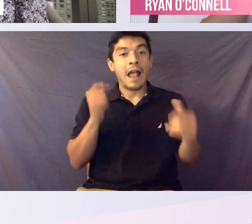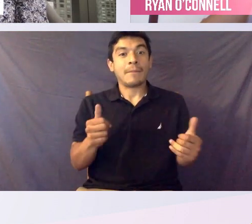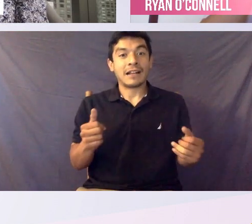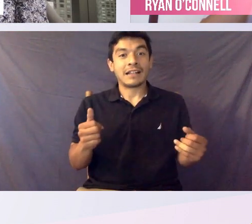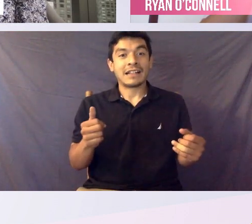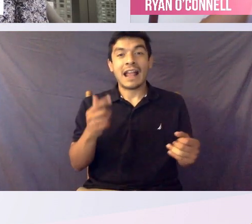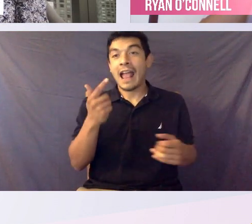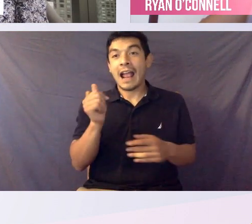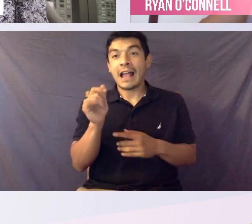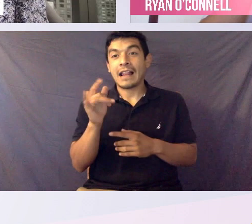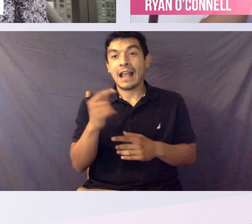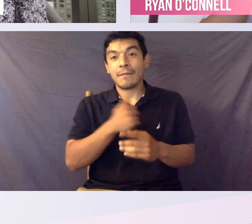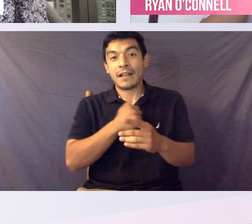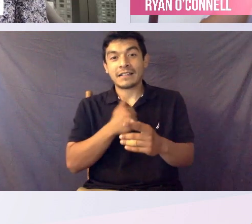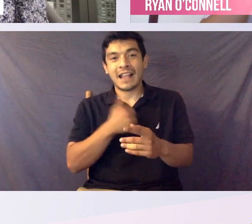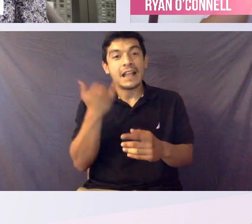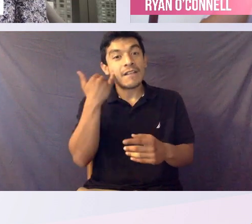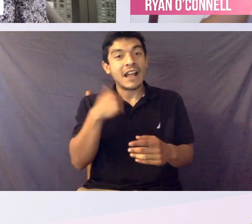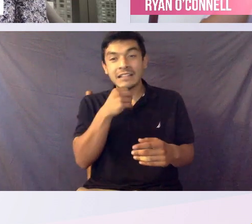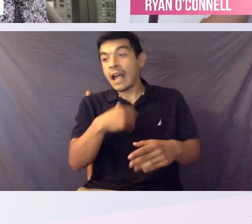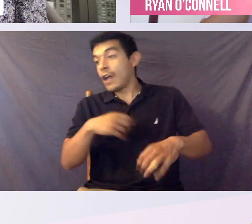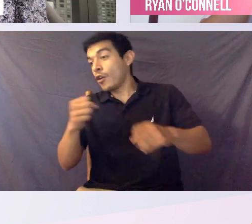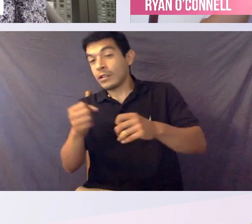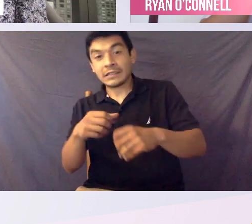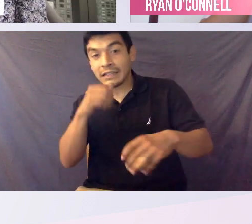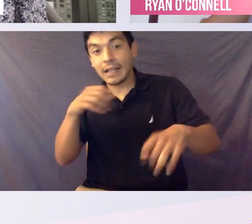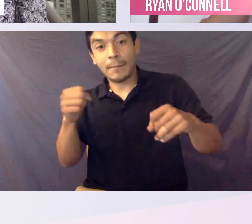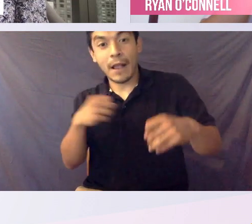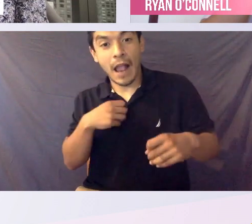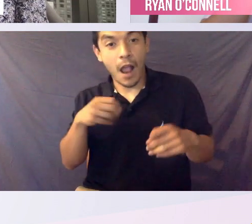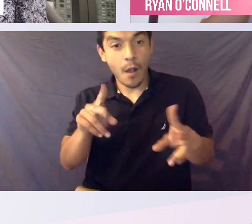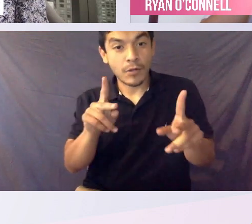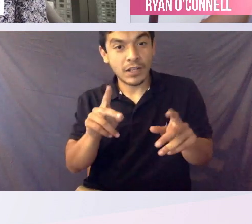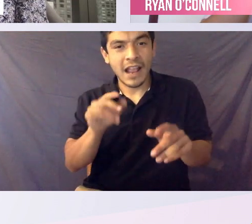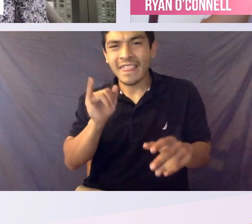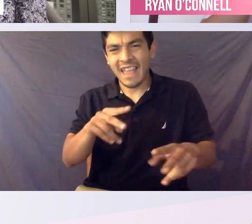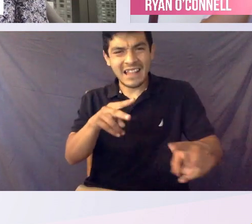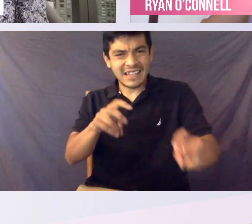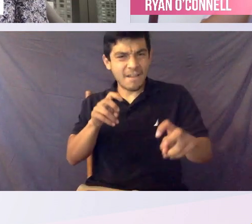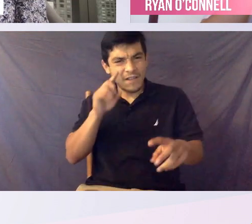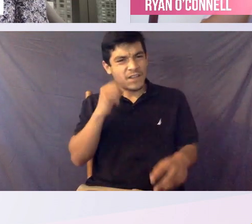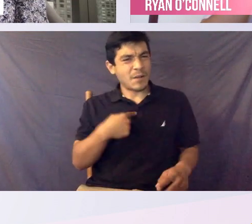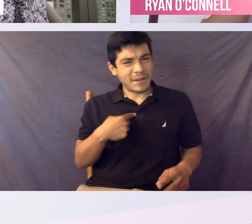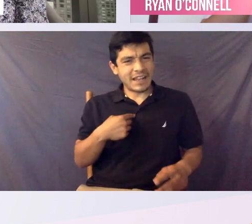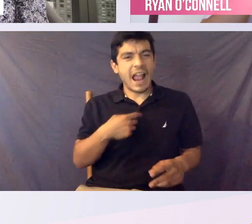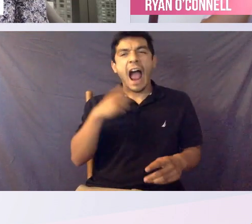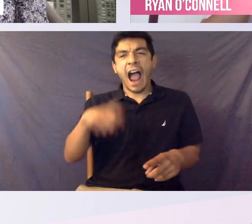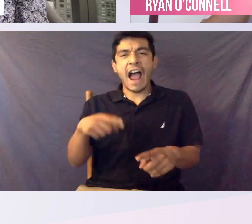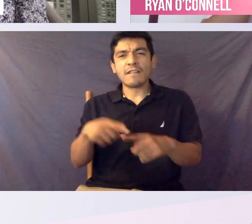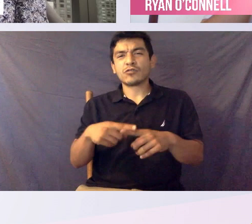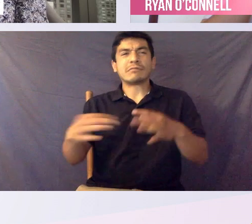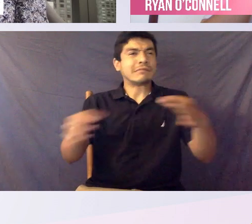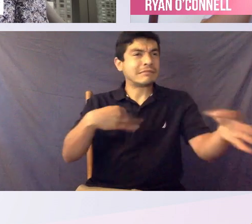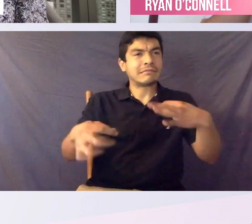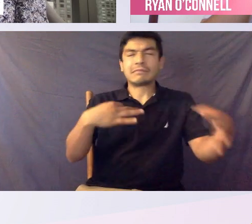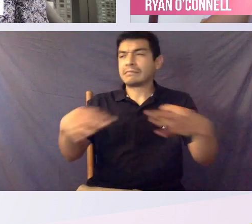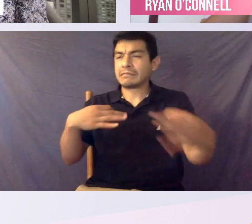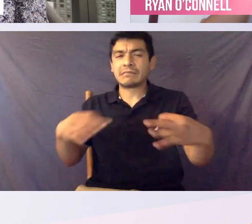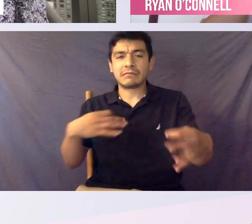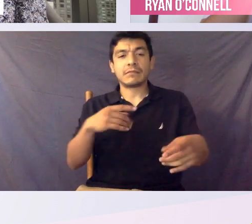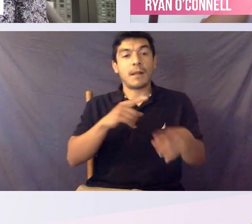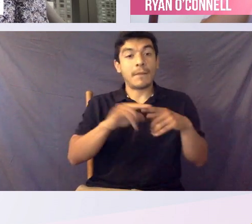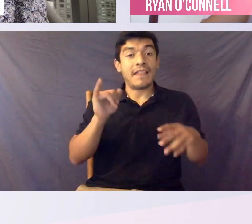god, like if I don't speak and I don't take this opportunity, like how selfish of me, like I should be, like I need to be telling people all. But like, that's